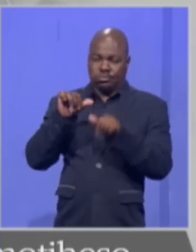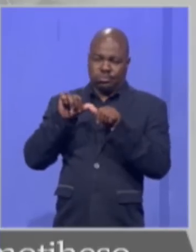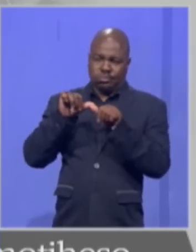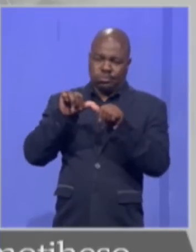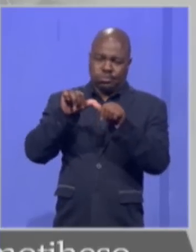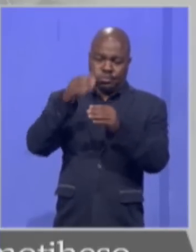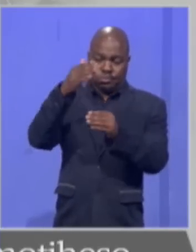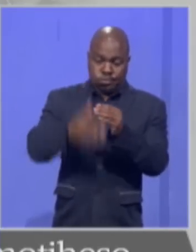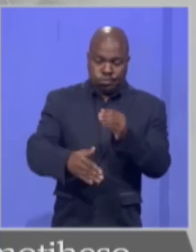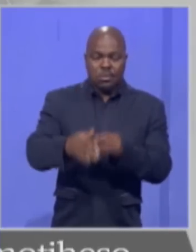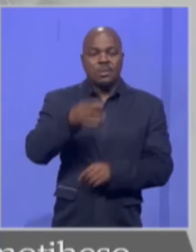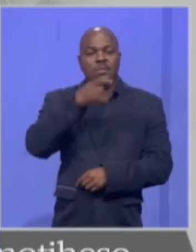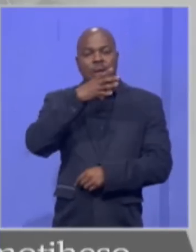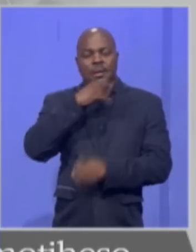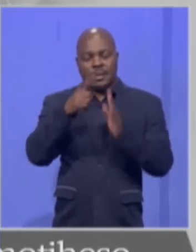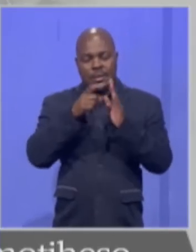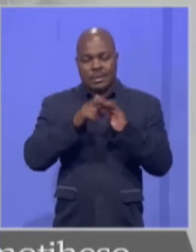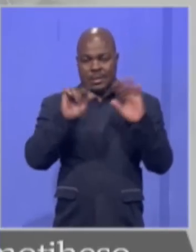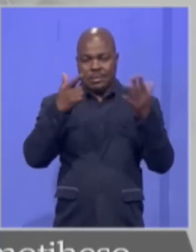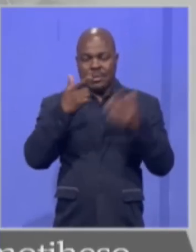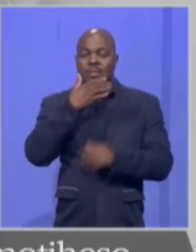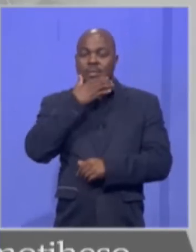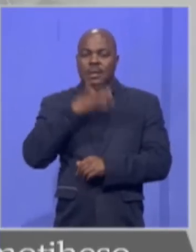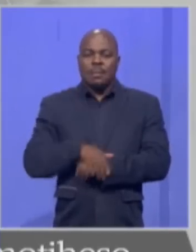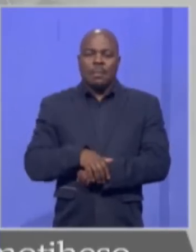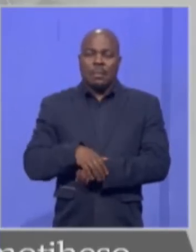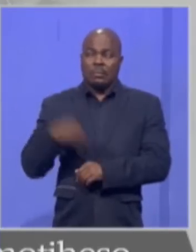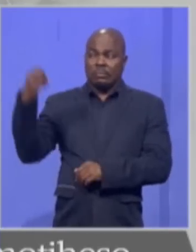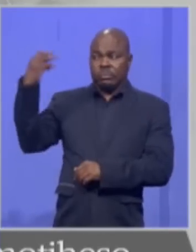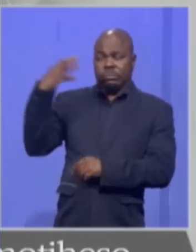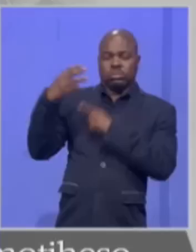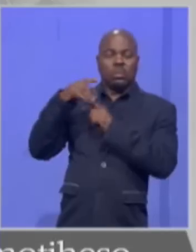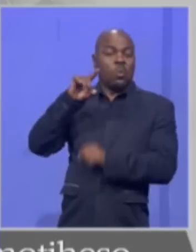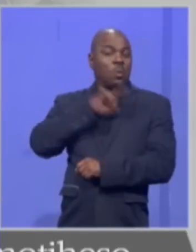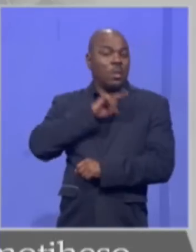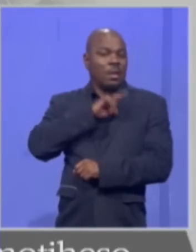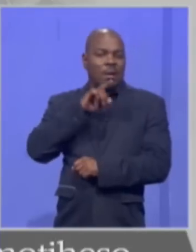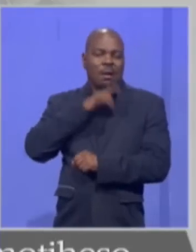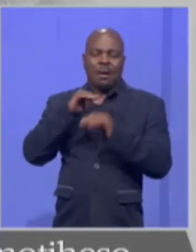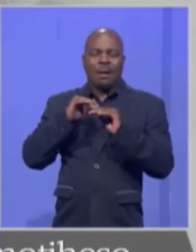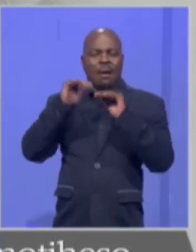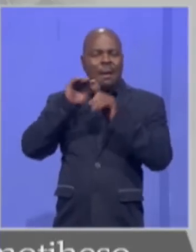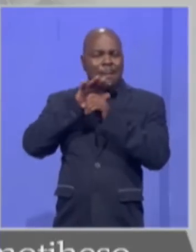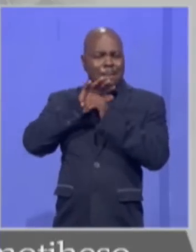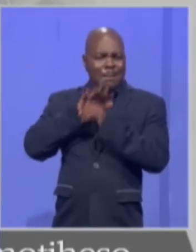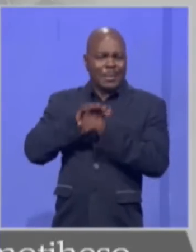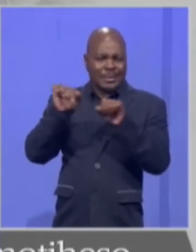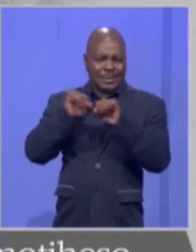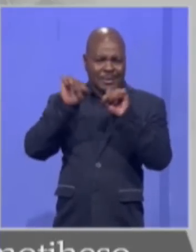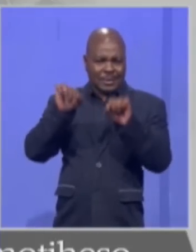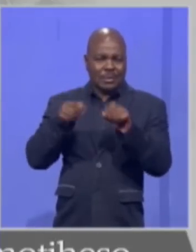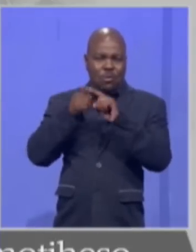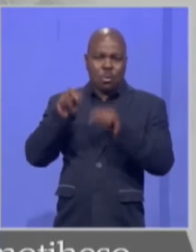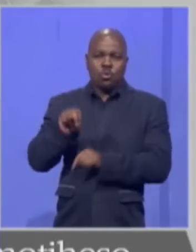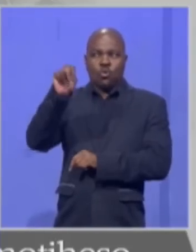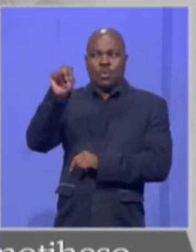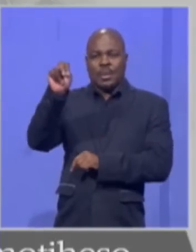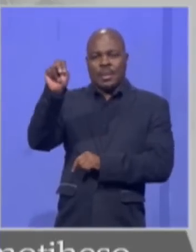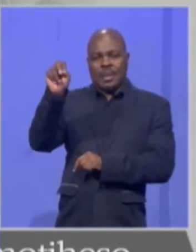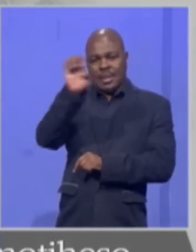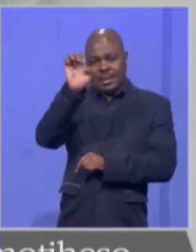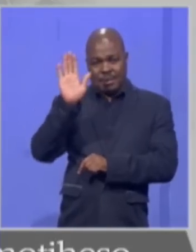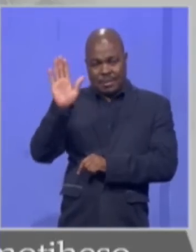the 7th of December. The heatwave is because of the result of a high pressure system in the northeastern parts of the country,